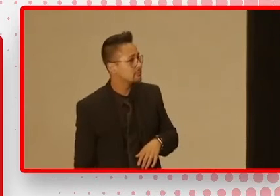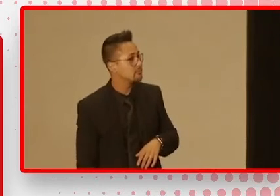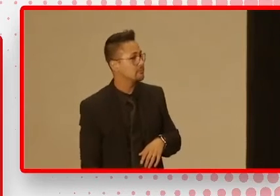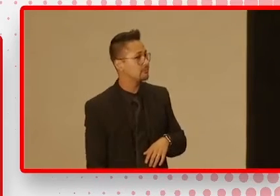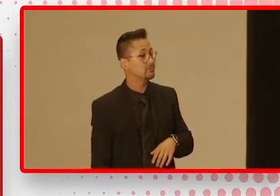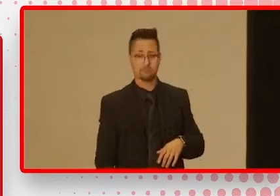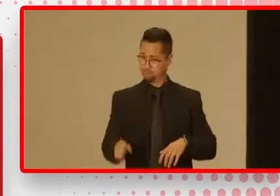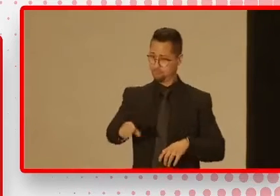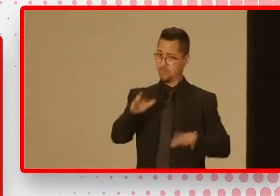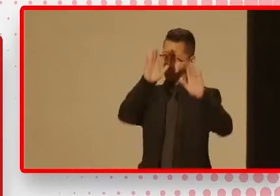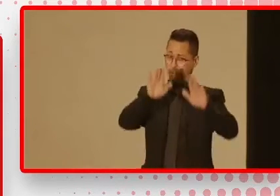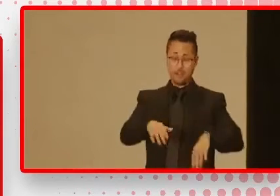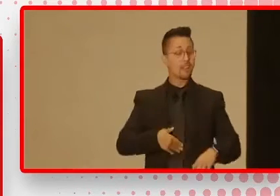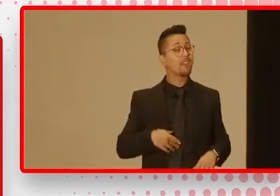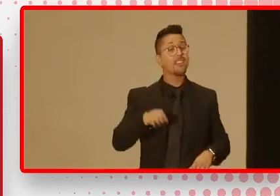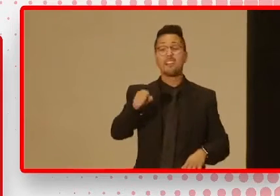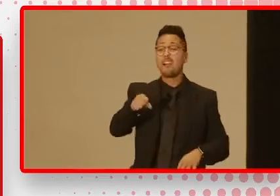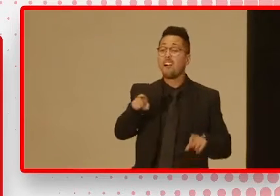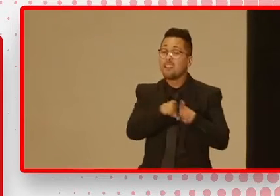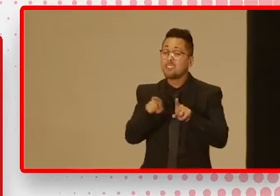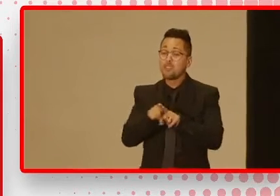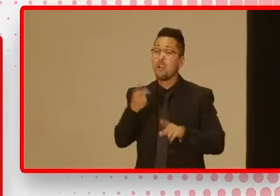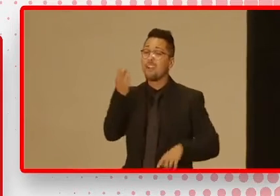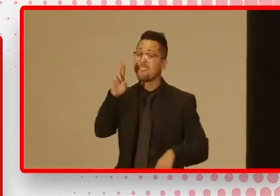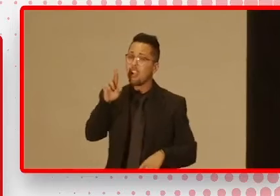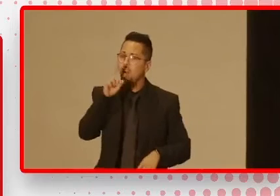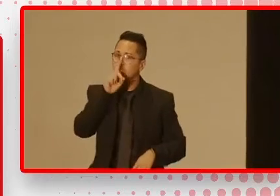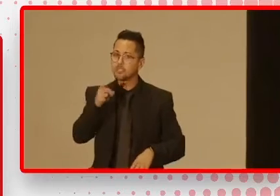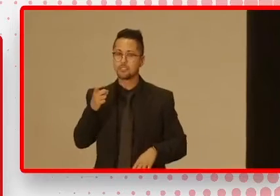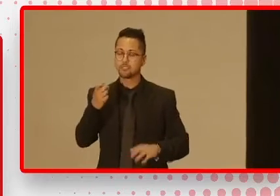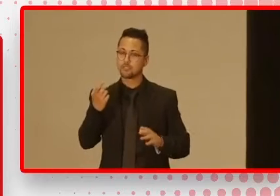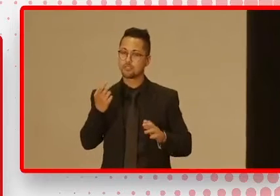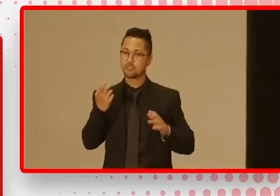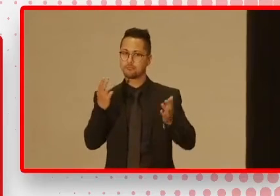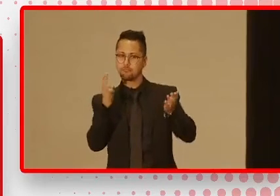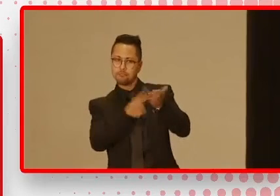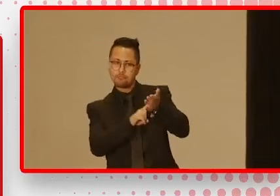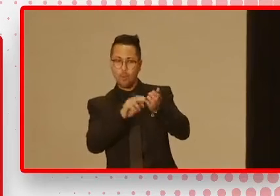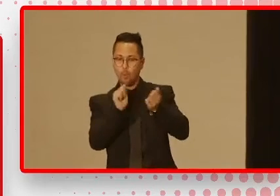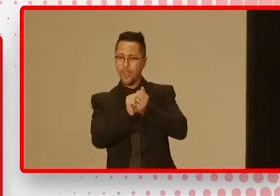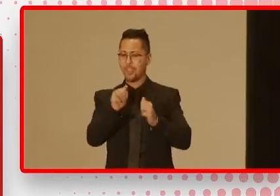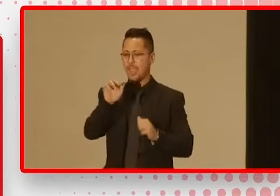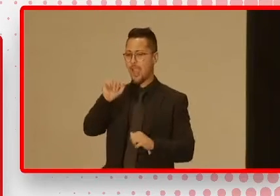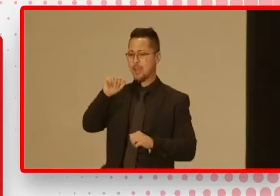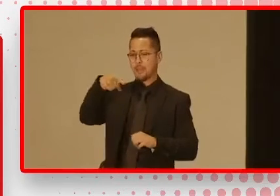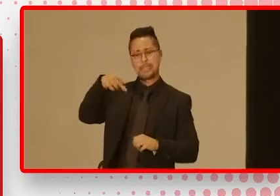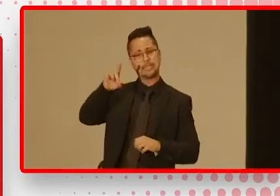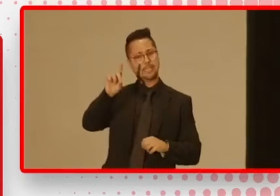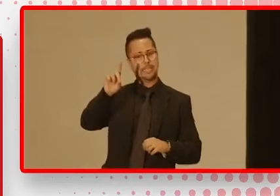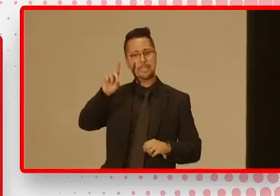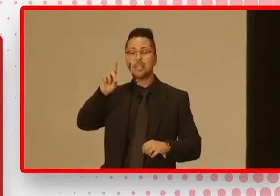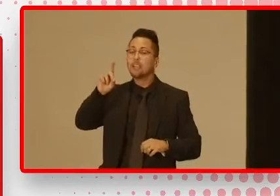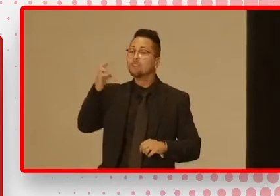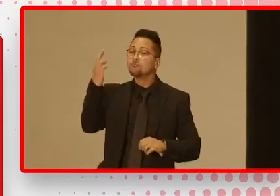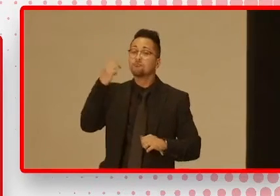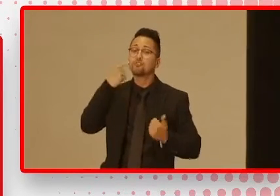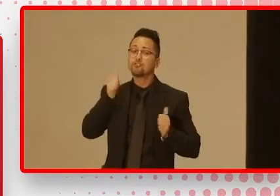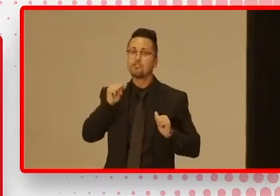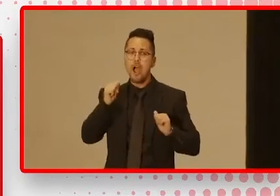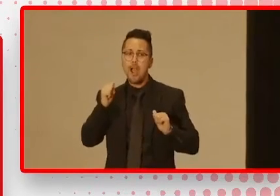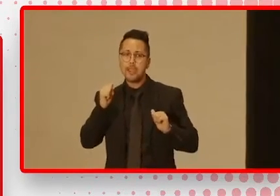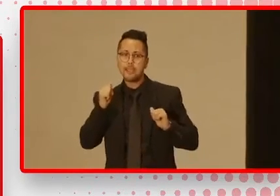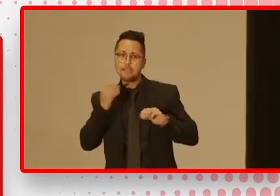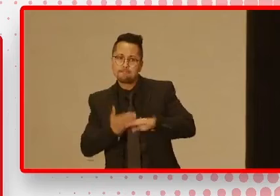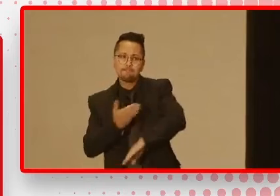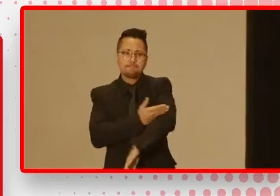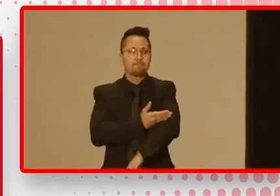Yeah, and VR just entered into an agreement with APD to strengthen our efforts together with data sharing